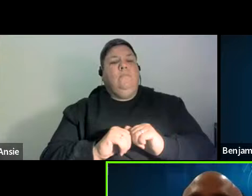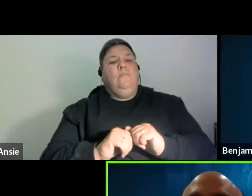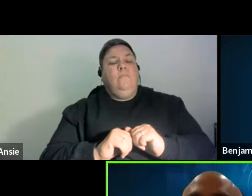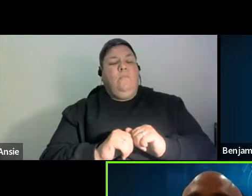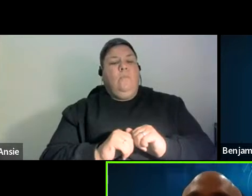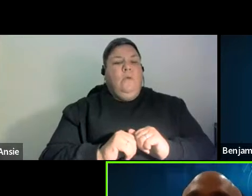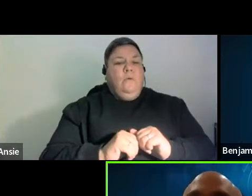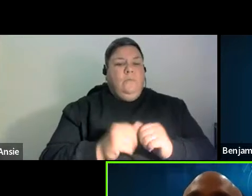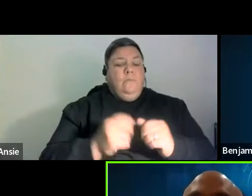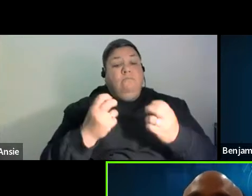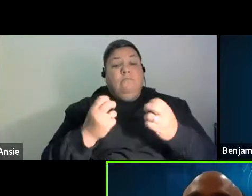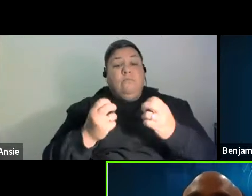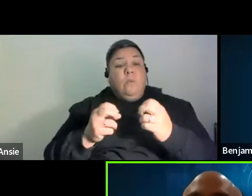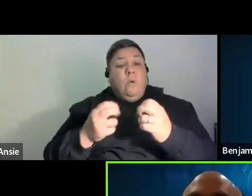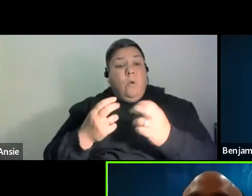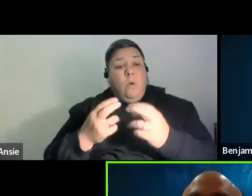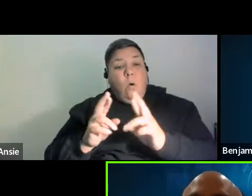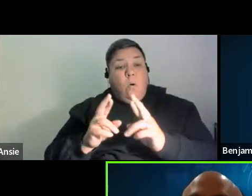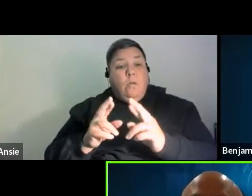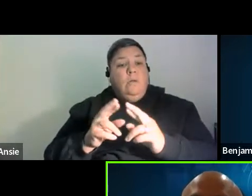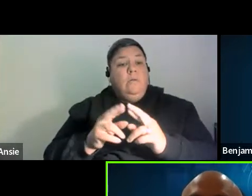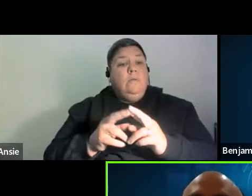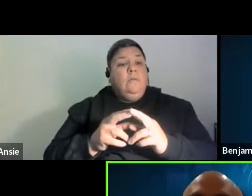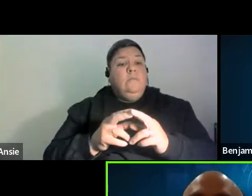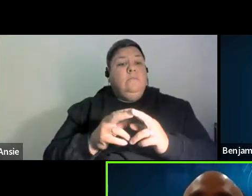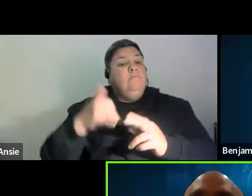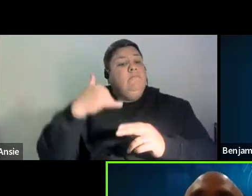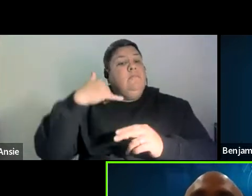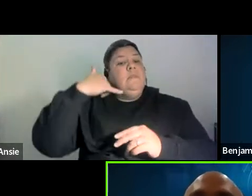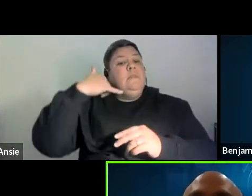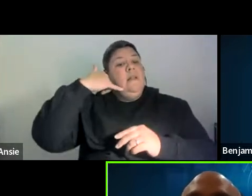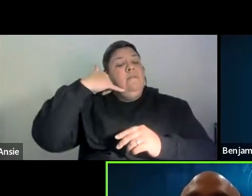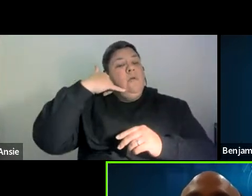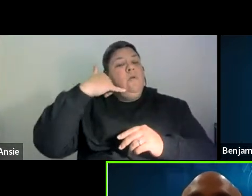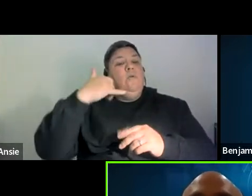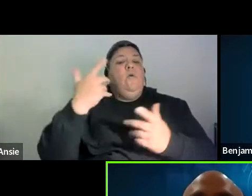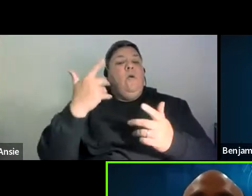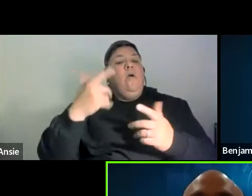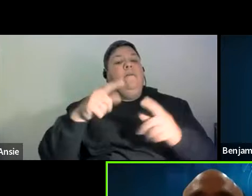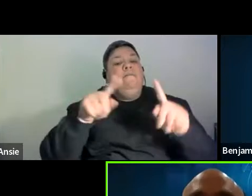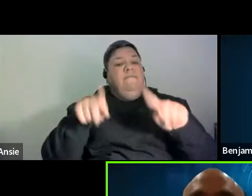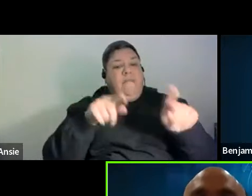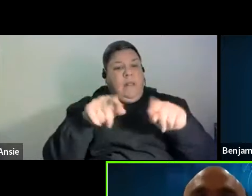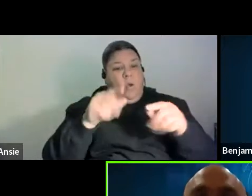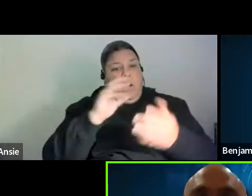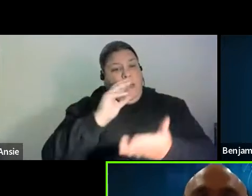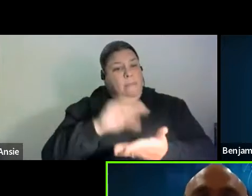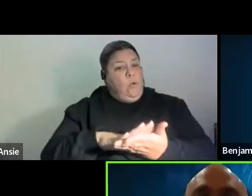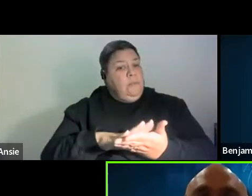or alternatively, they can do either a telephonic or a video appointment.